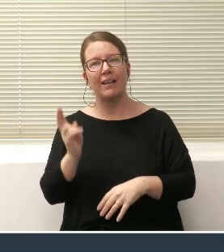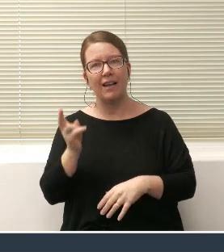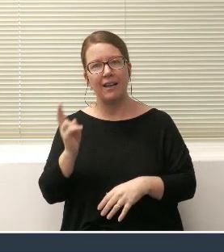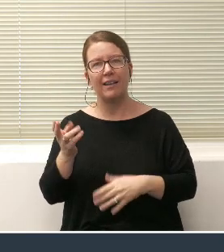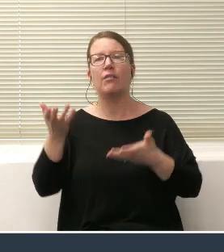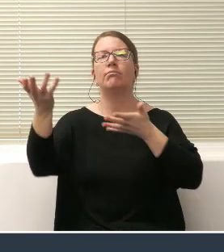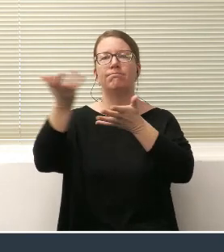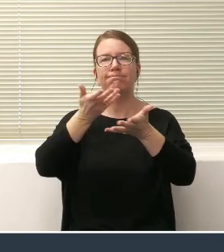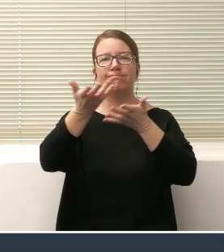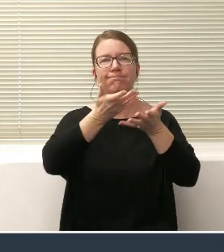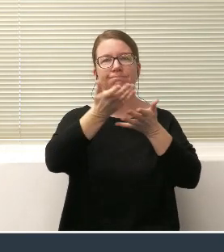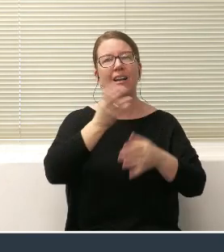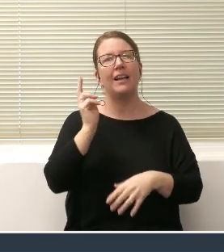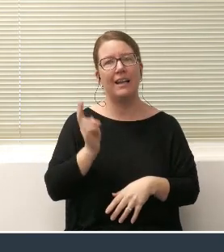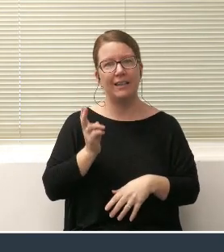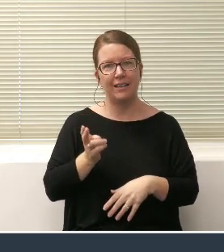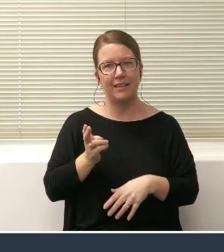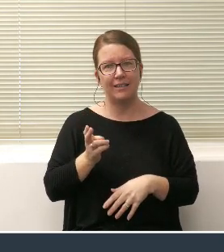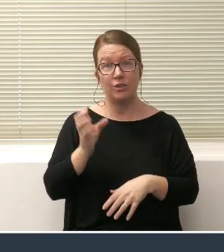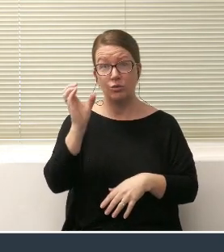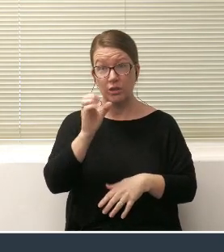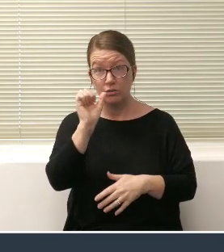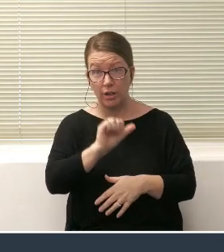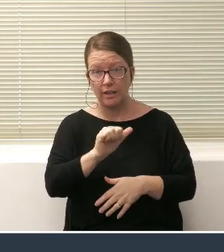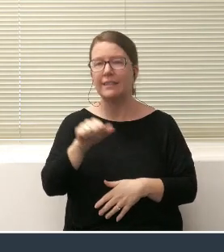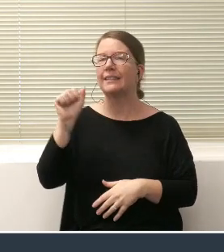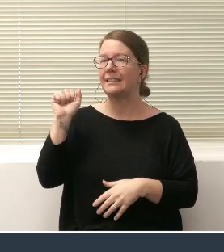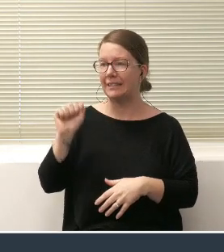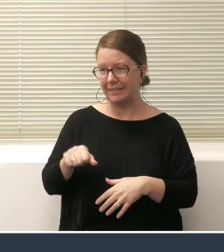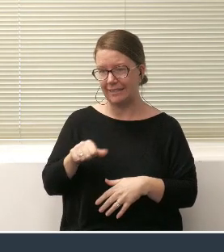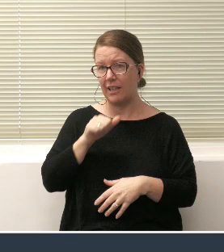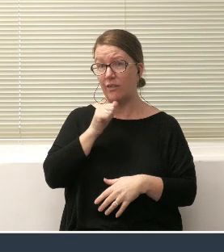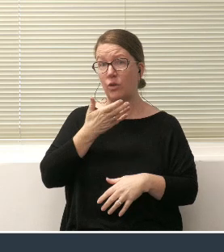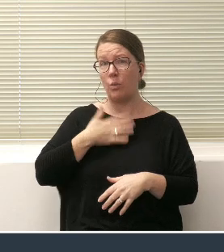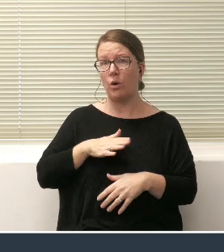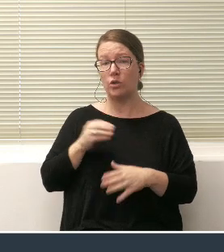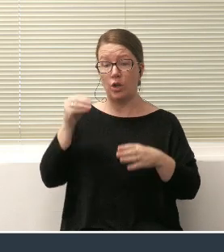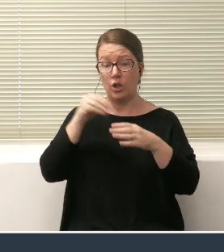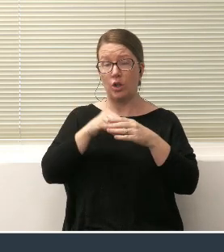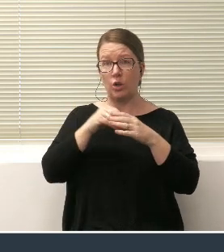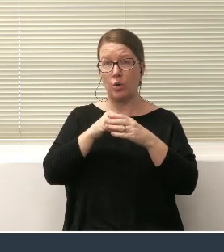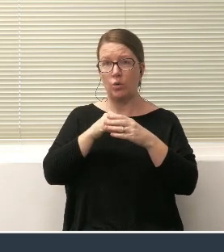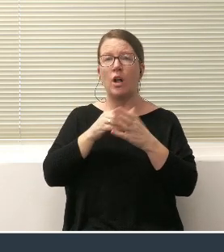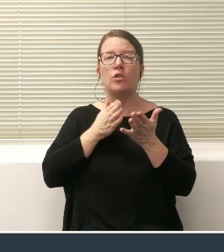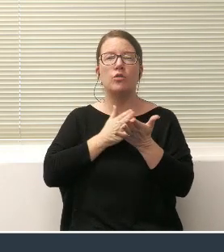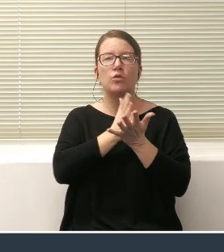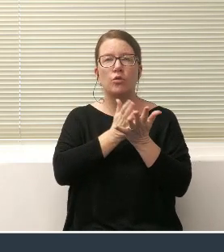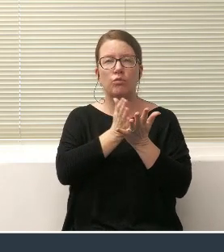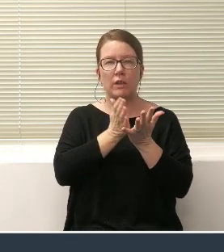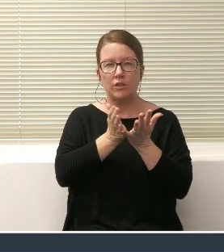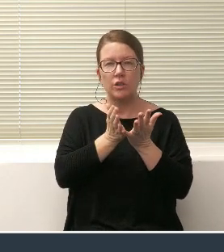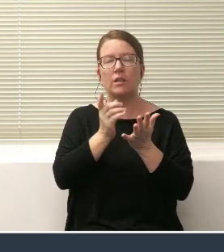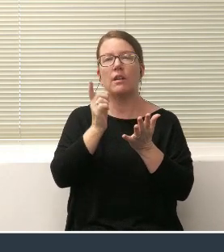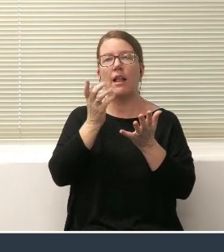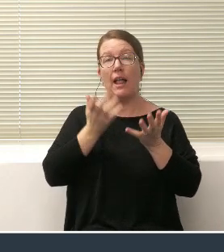Yes, that's correct. I think if you really wanted to include direction at this point, the way that I would frame